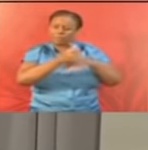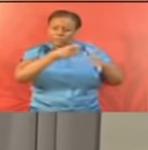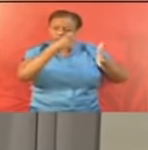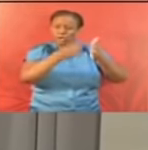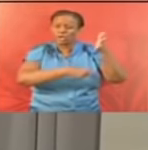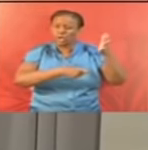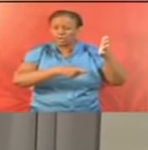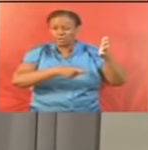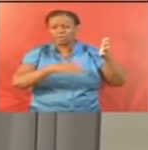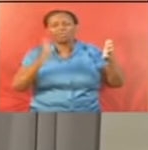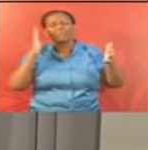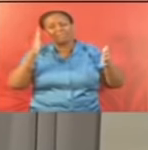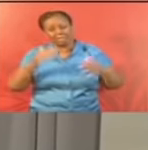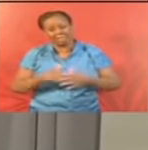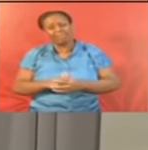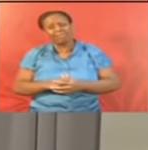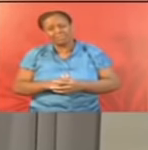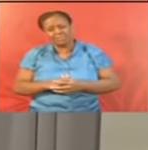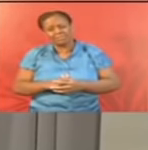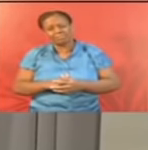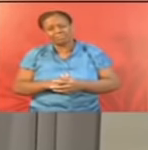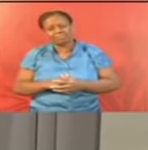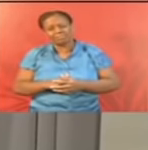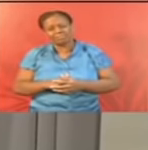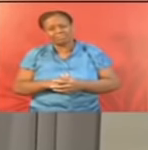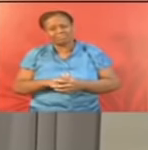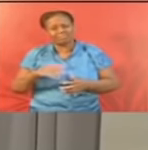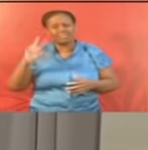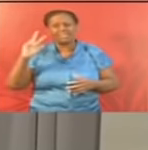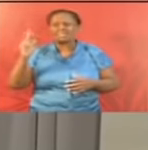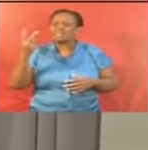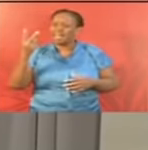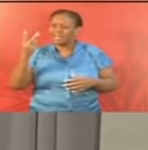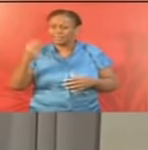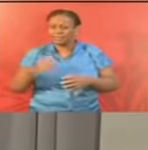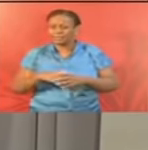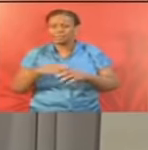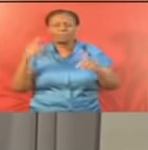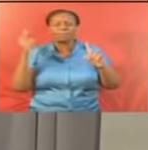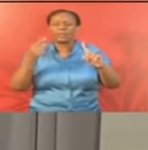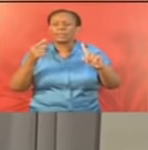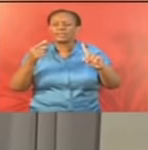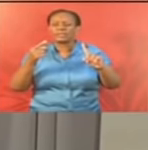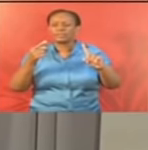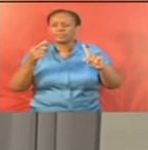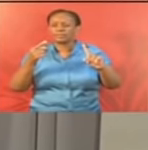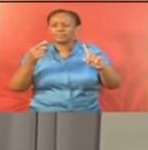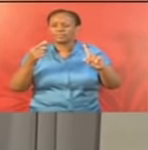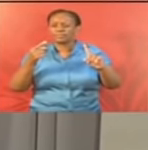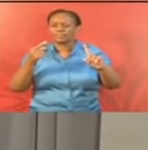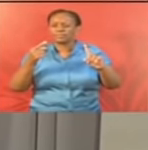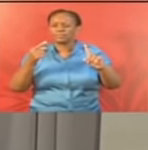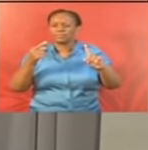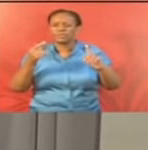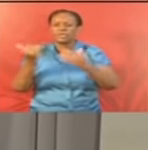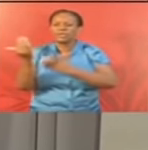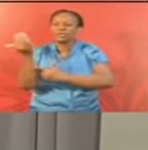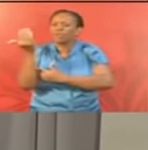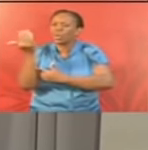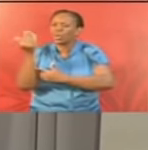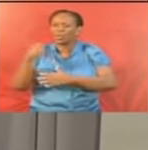The second thing, and we just came out of a meeting this morning with nurses from Northwest